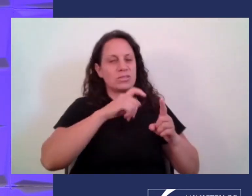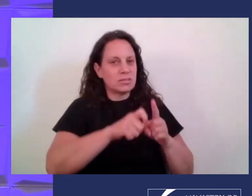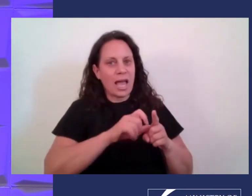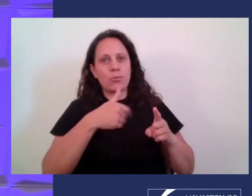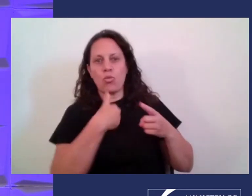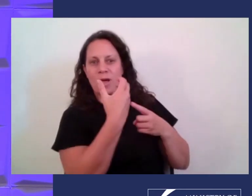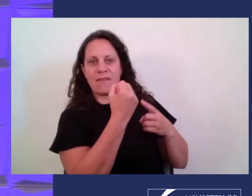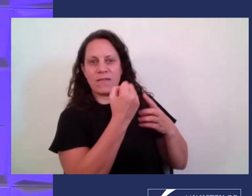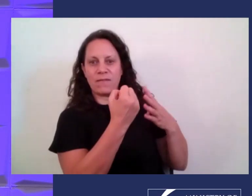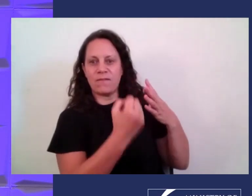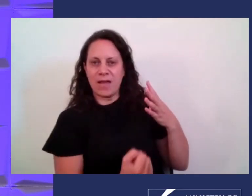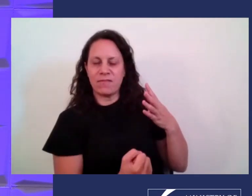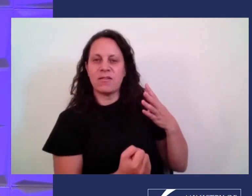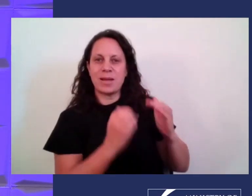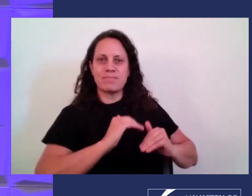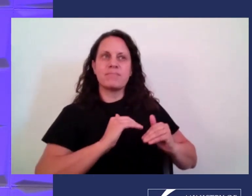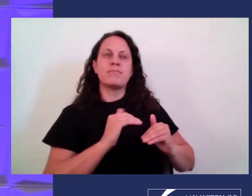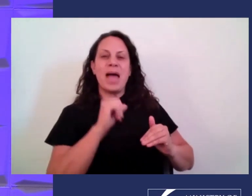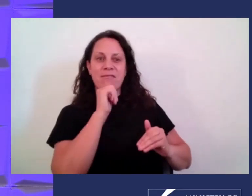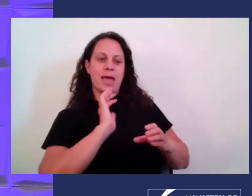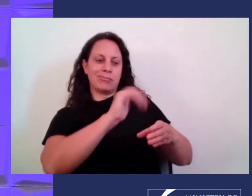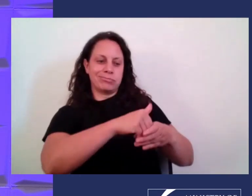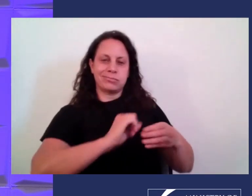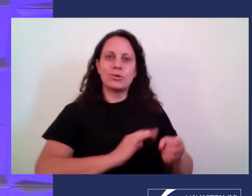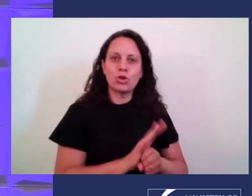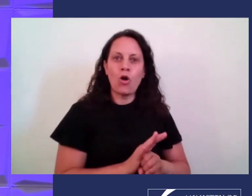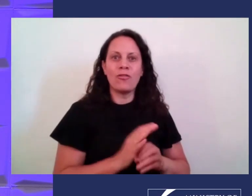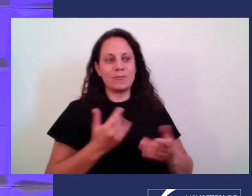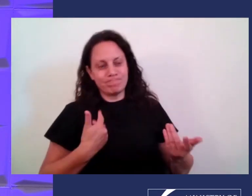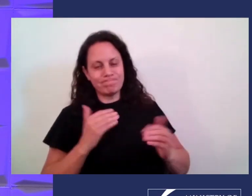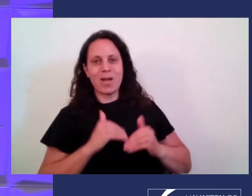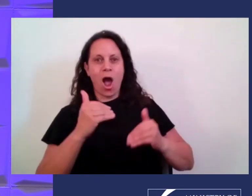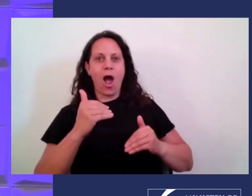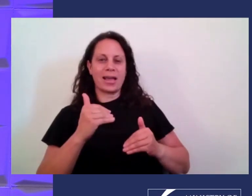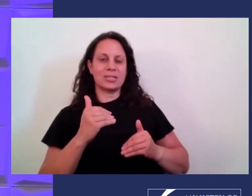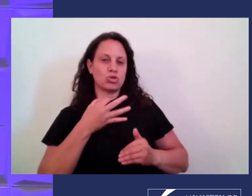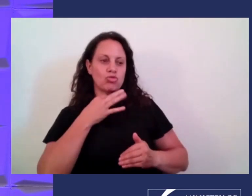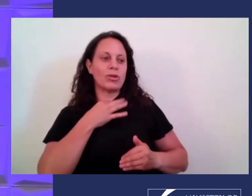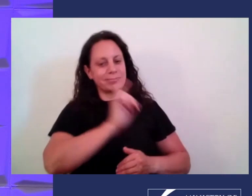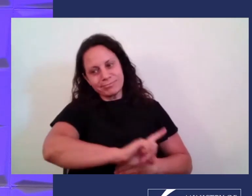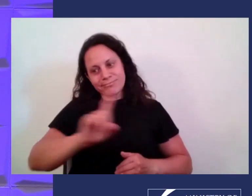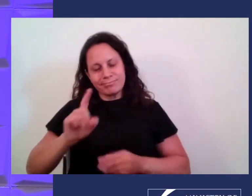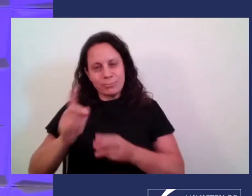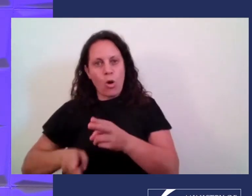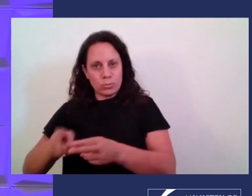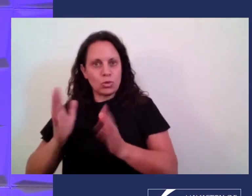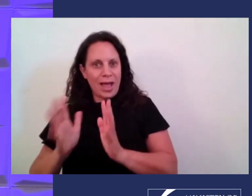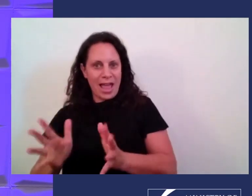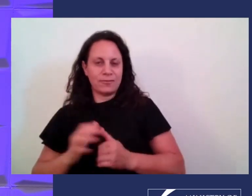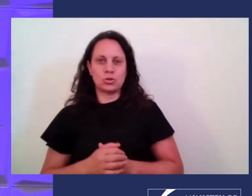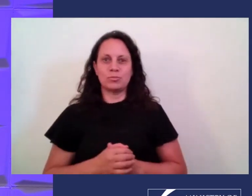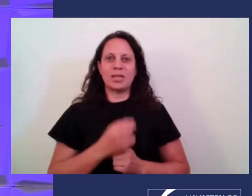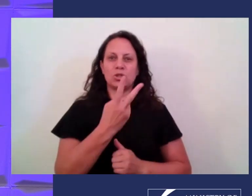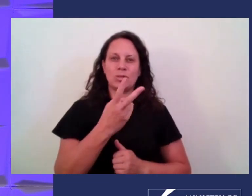to hospital. In one large meta-analysis, so one very big study, they found that it was something like a 20 times